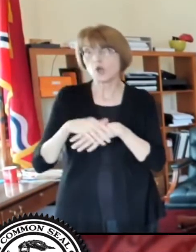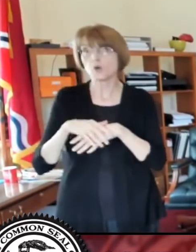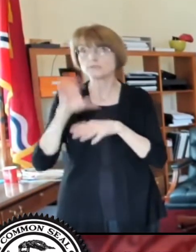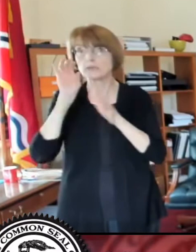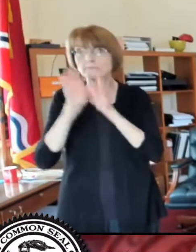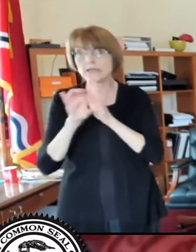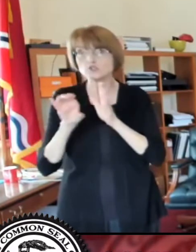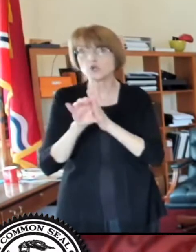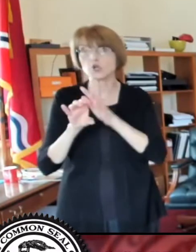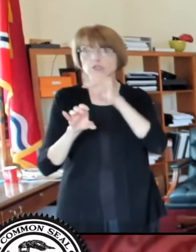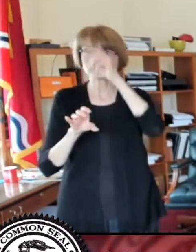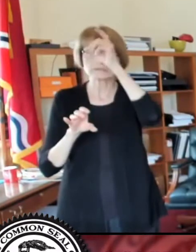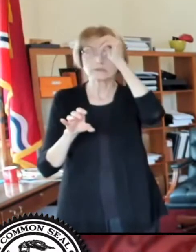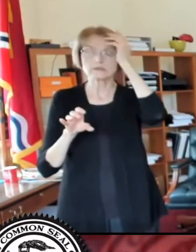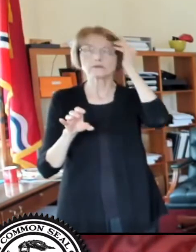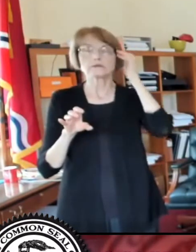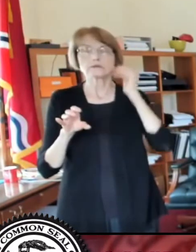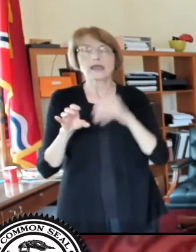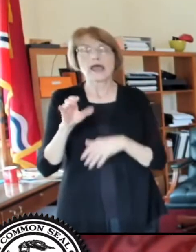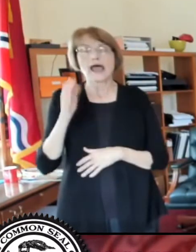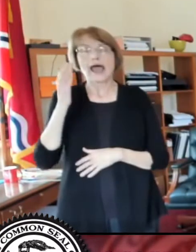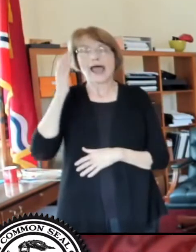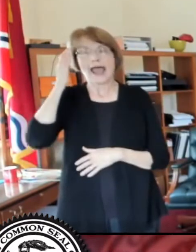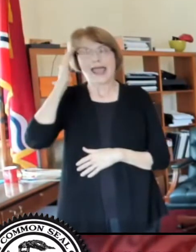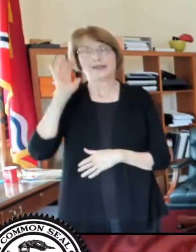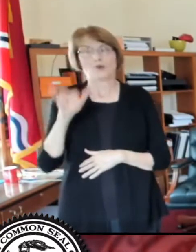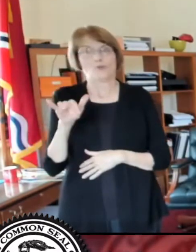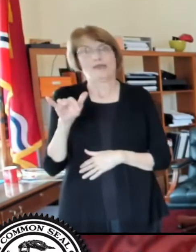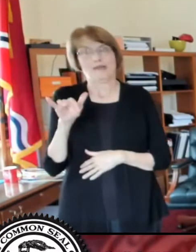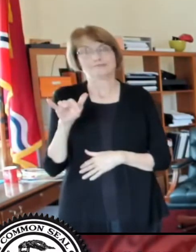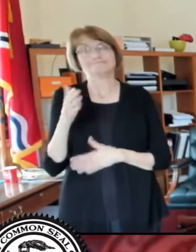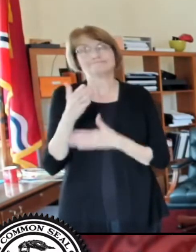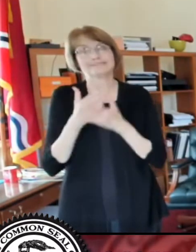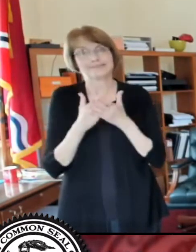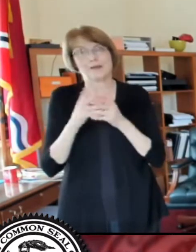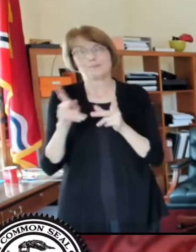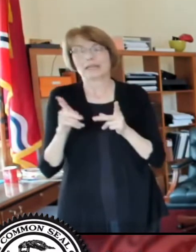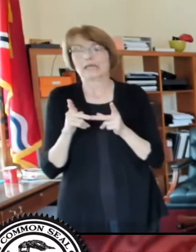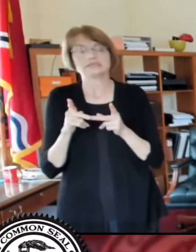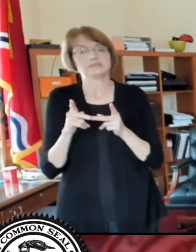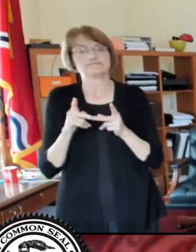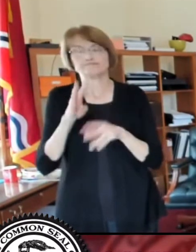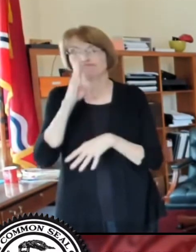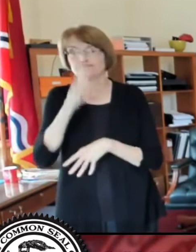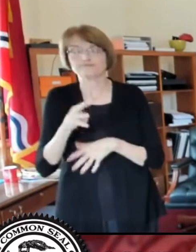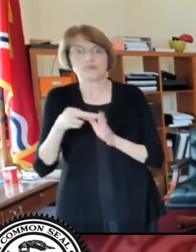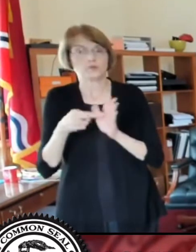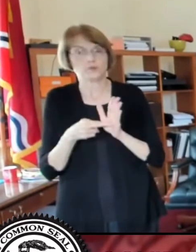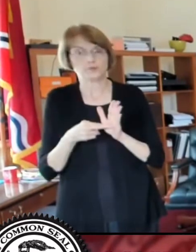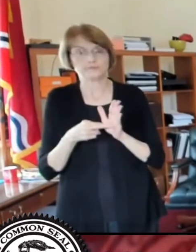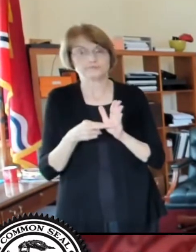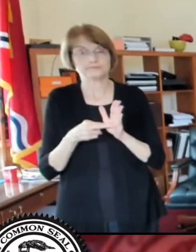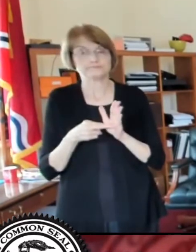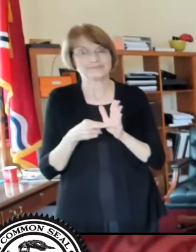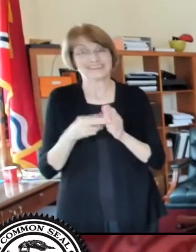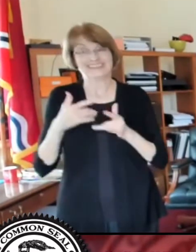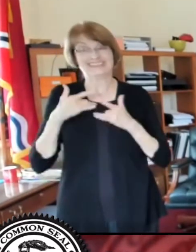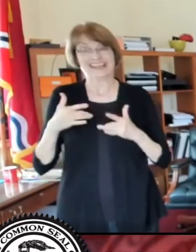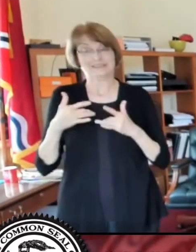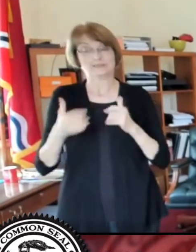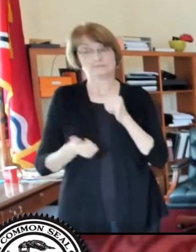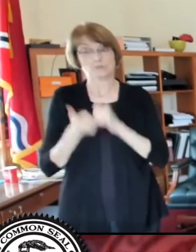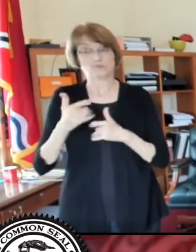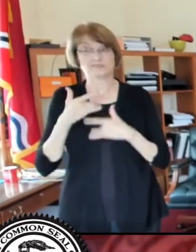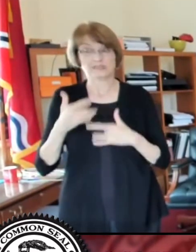pictures, and I know that is not the case everywhere. And primarily it's places where young people go,